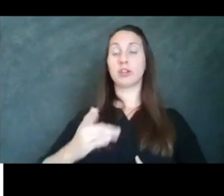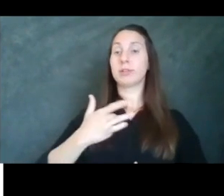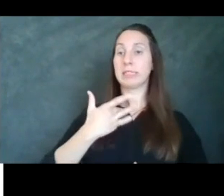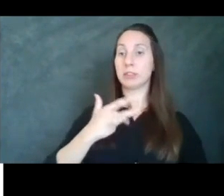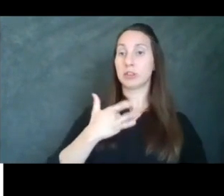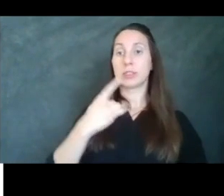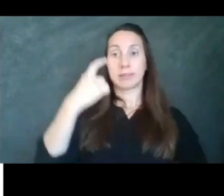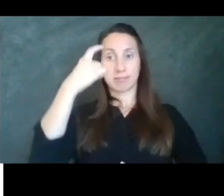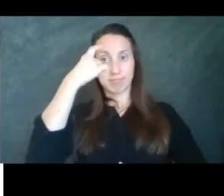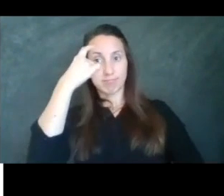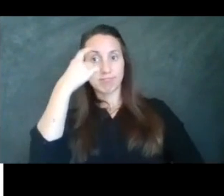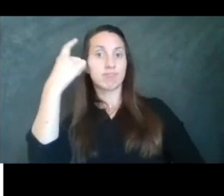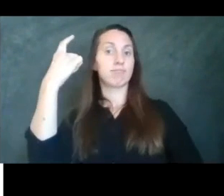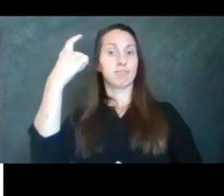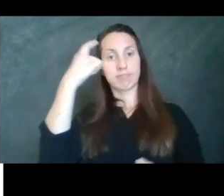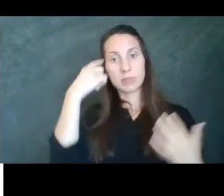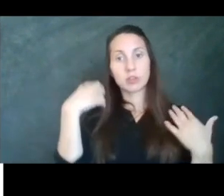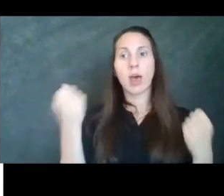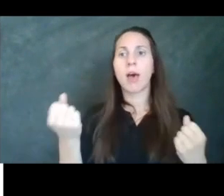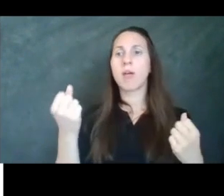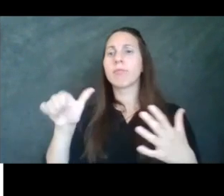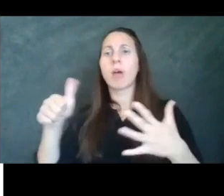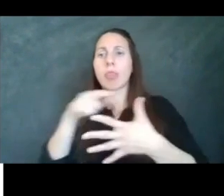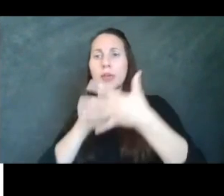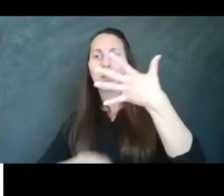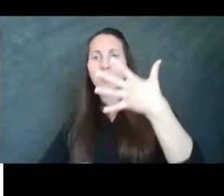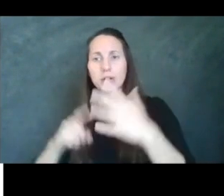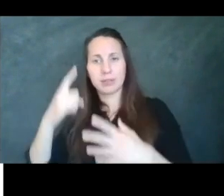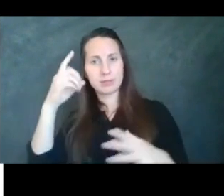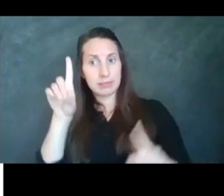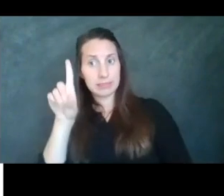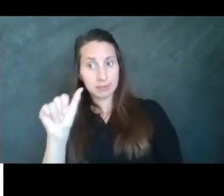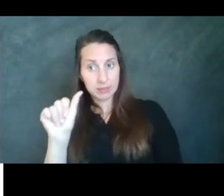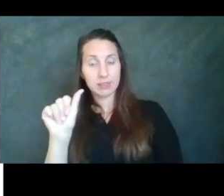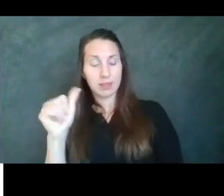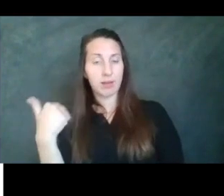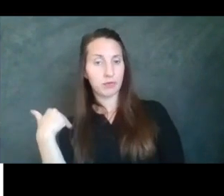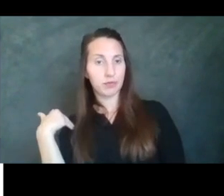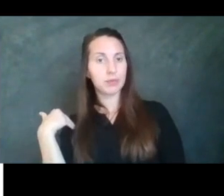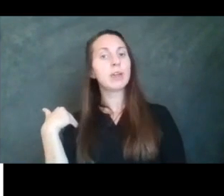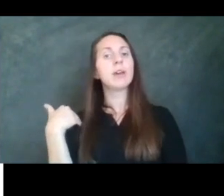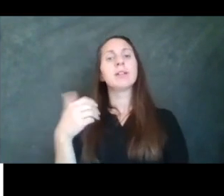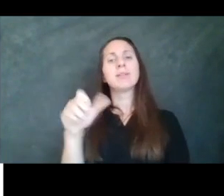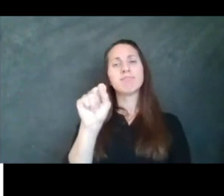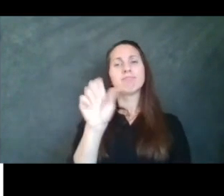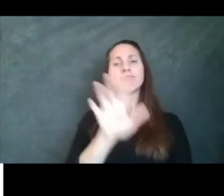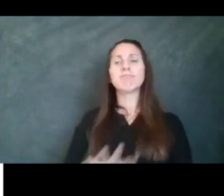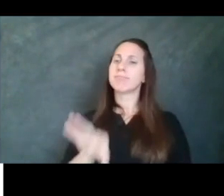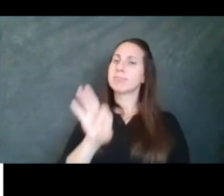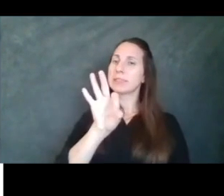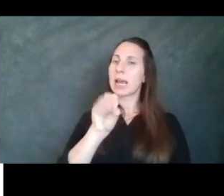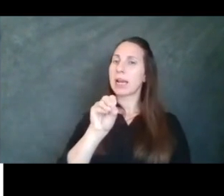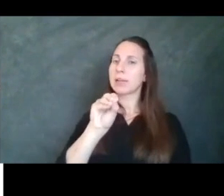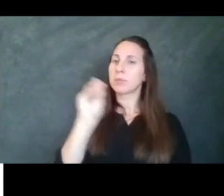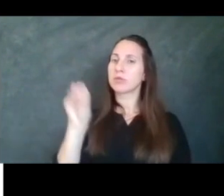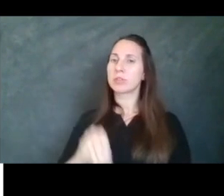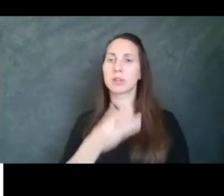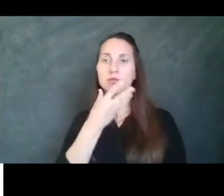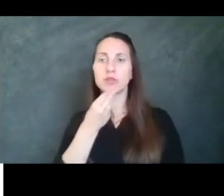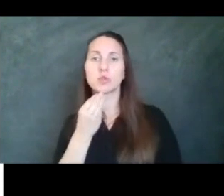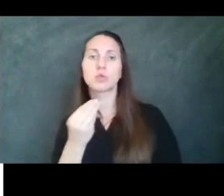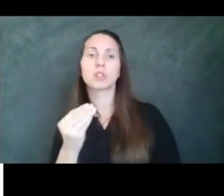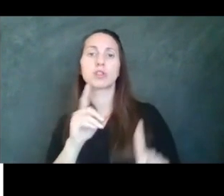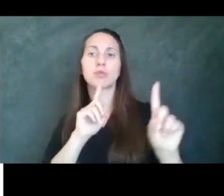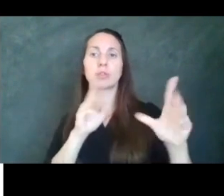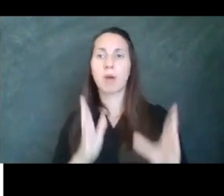health, or other disability, and yet we have found that while 90% of Jewish respondents feel